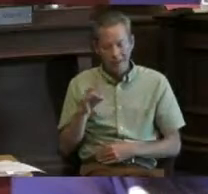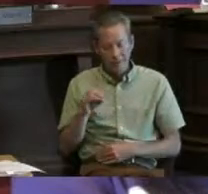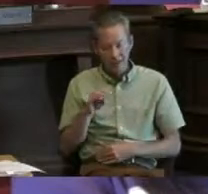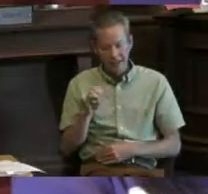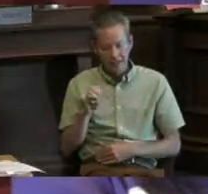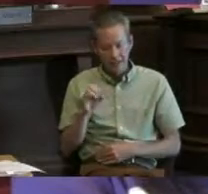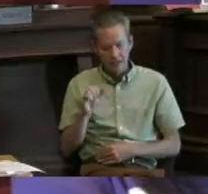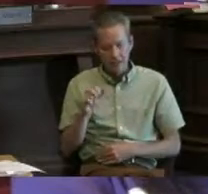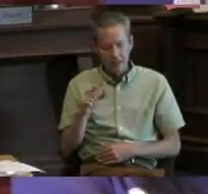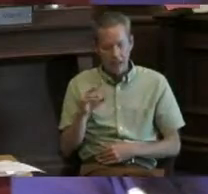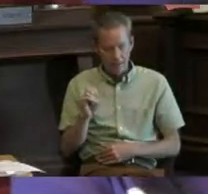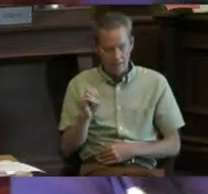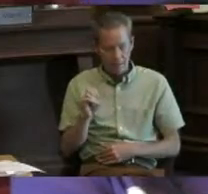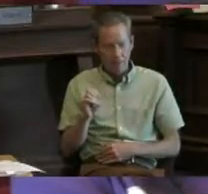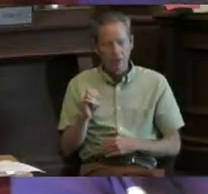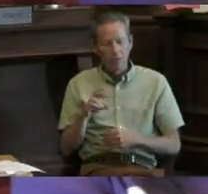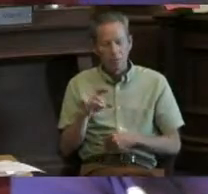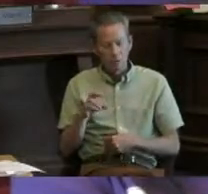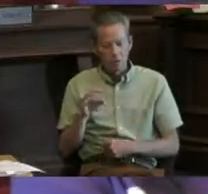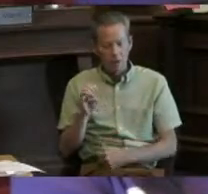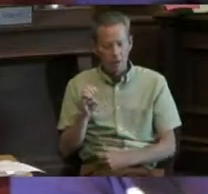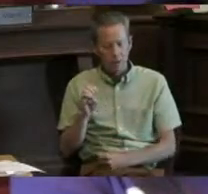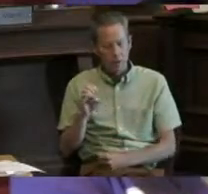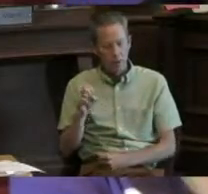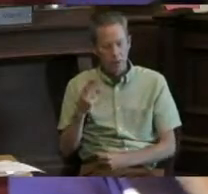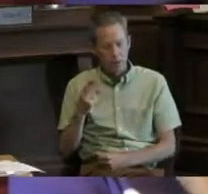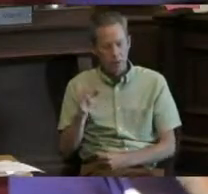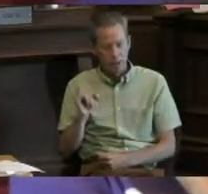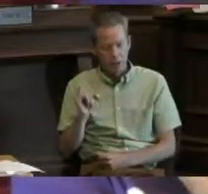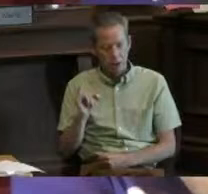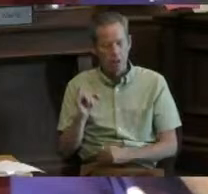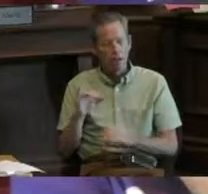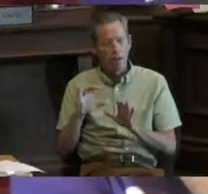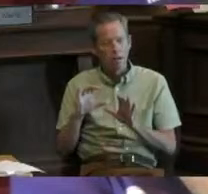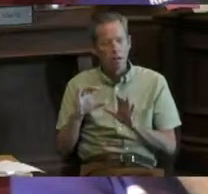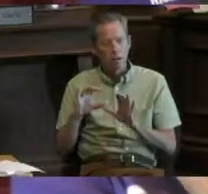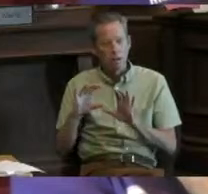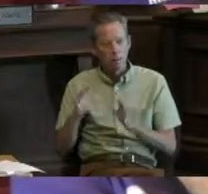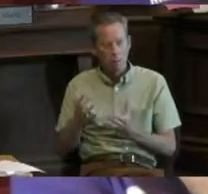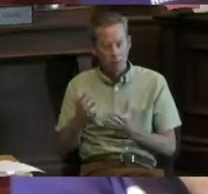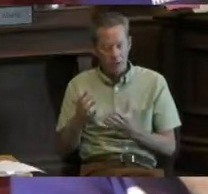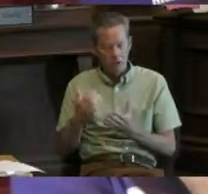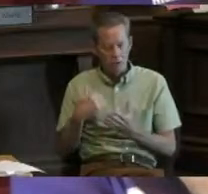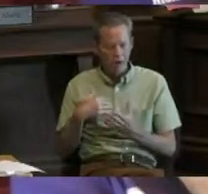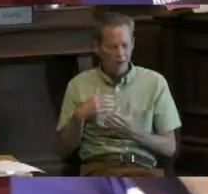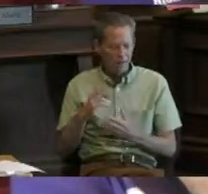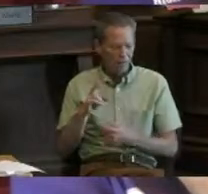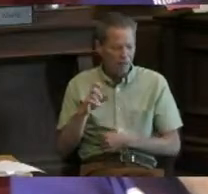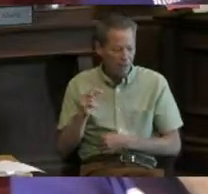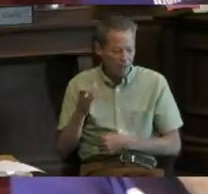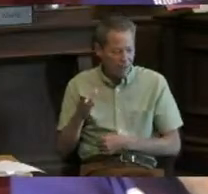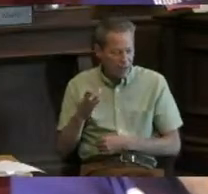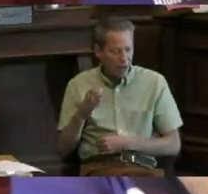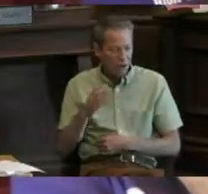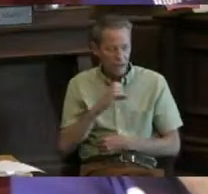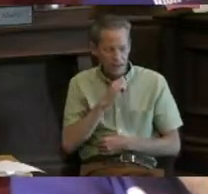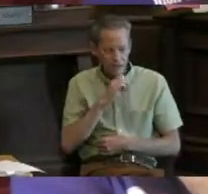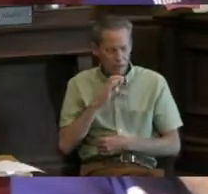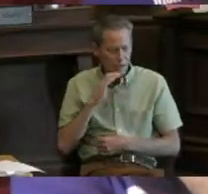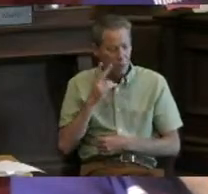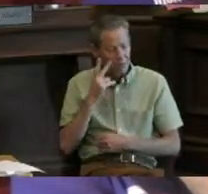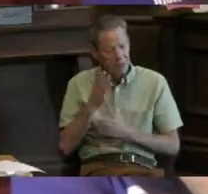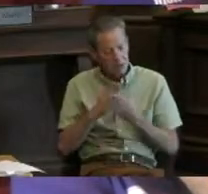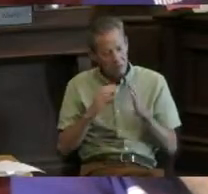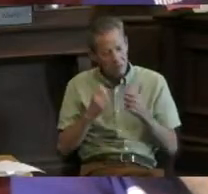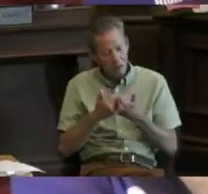Rochester, and it's an Eshai population. We have veterans there. We have seniors there as well. And we've seen some challenges. Some of the